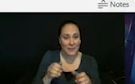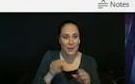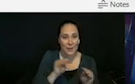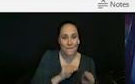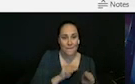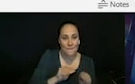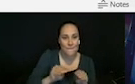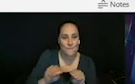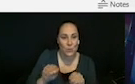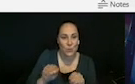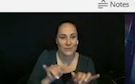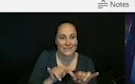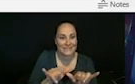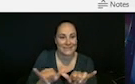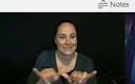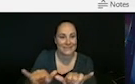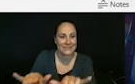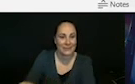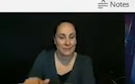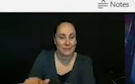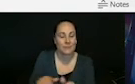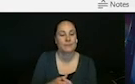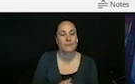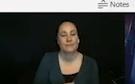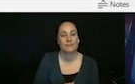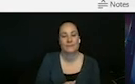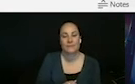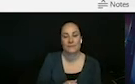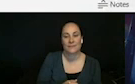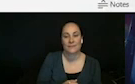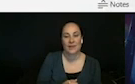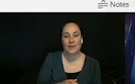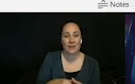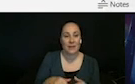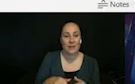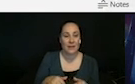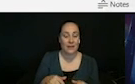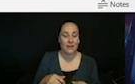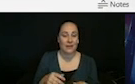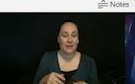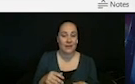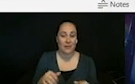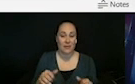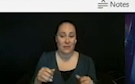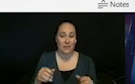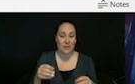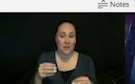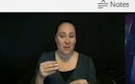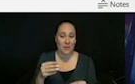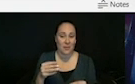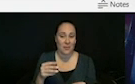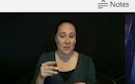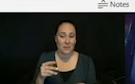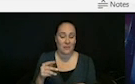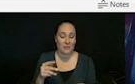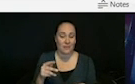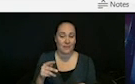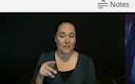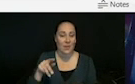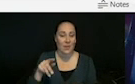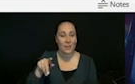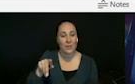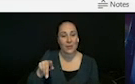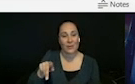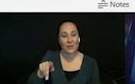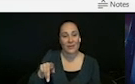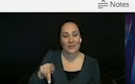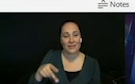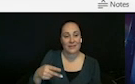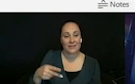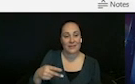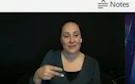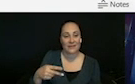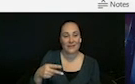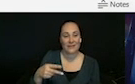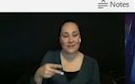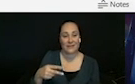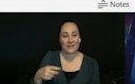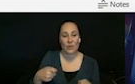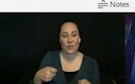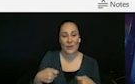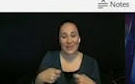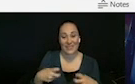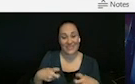And the cool idea about physics is, right, you can break that problem down into two parts. You can break it down into a rotational part